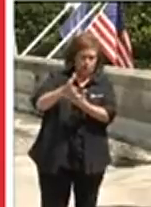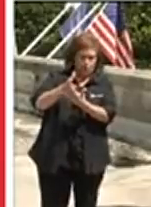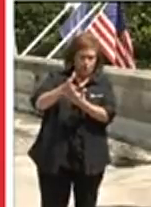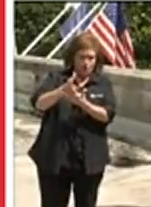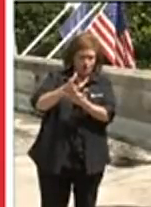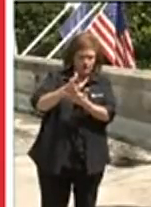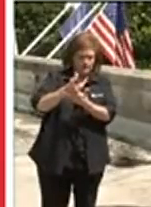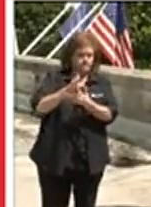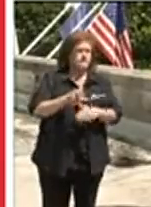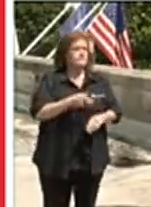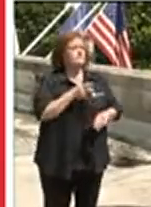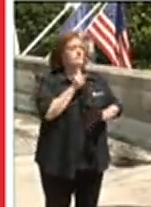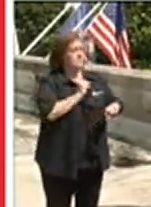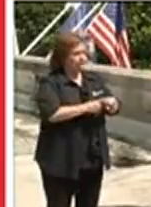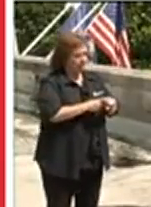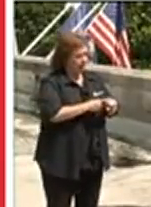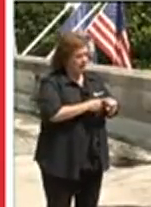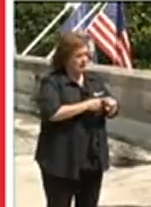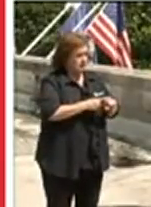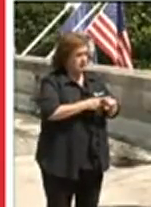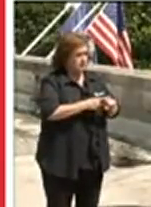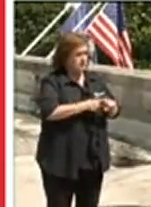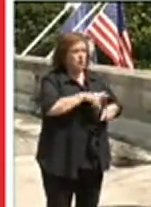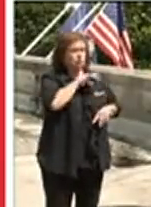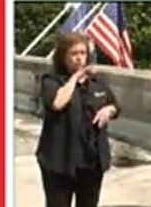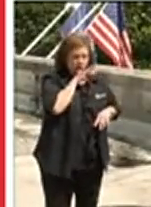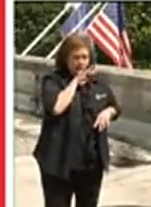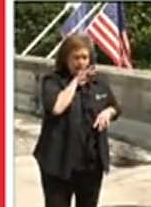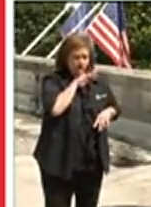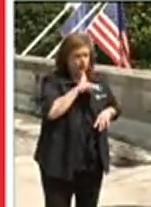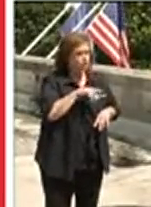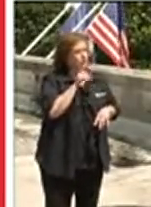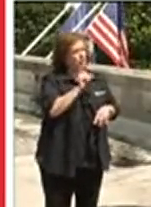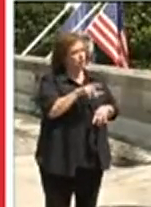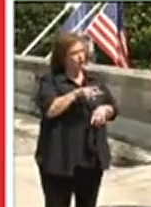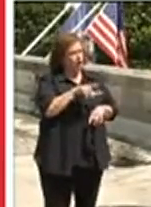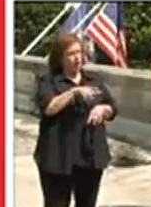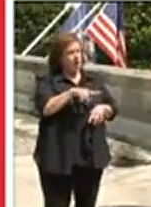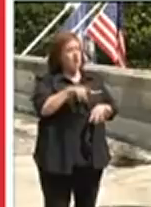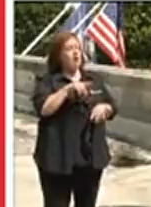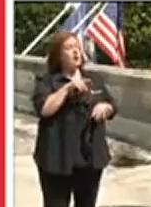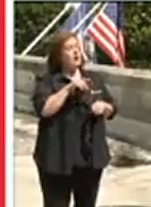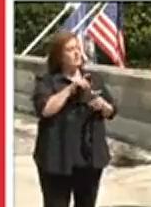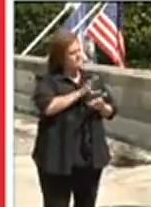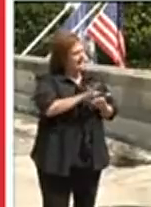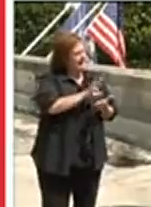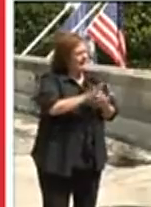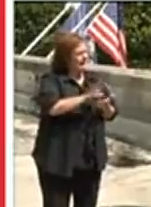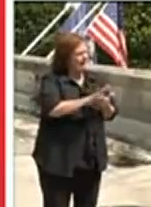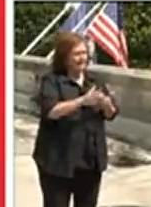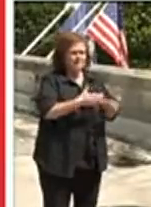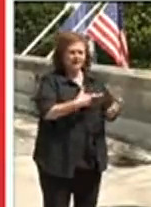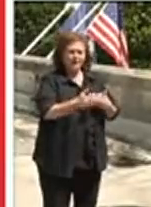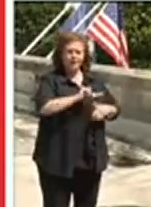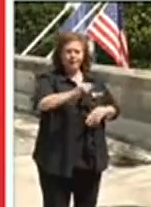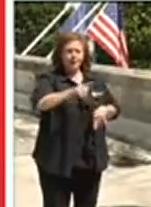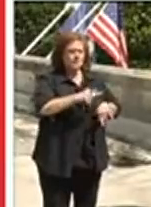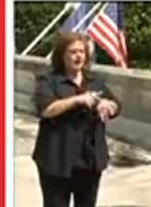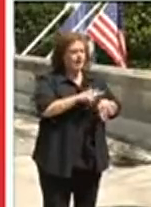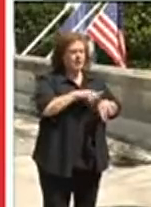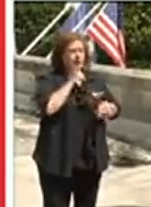We shouldn't have to wait for hurricane season or an event to remove trash from the streets. And I